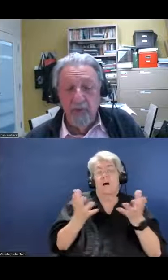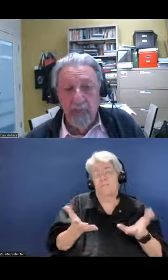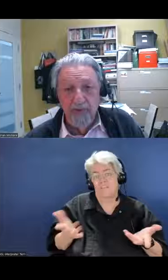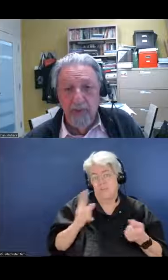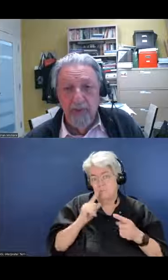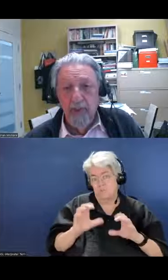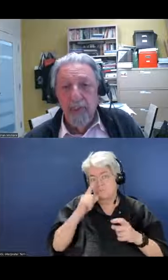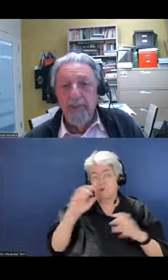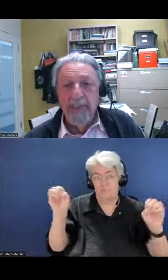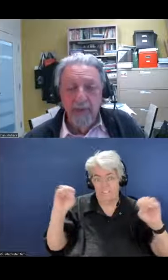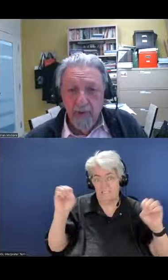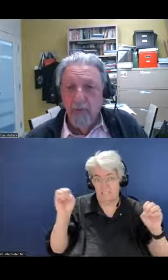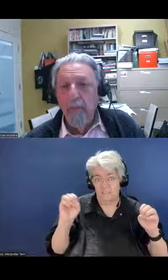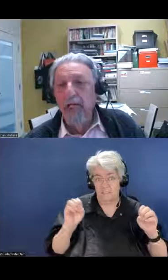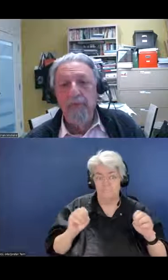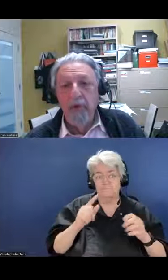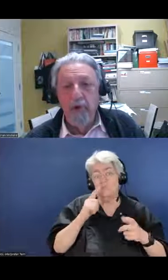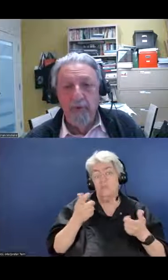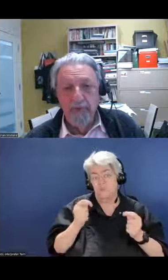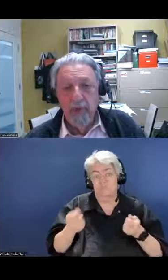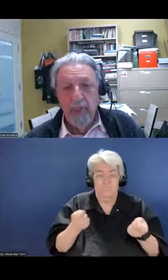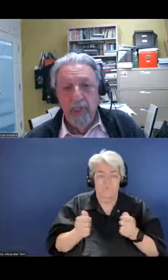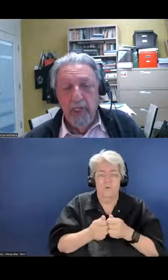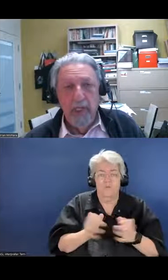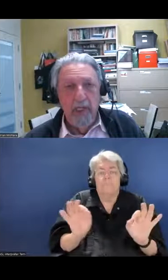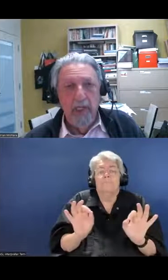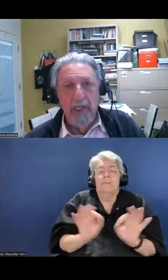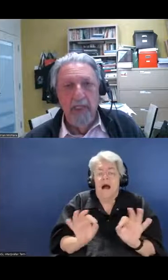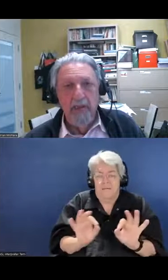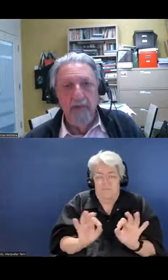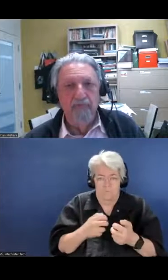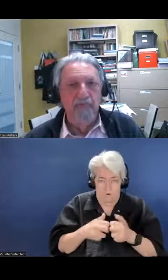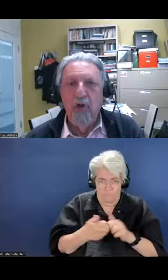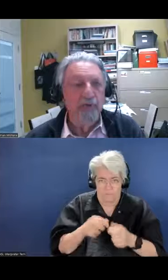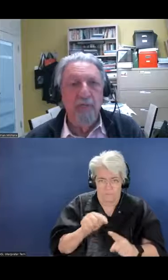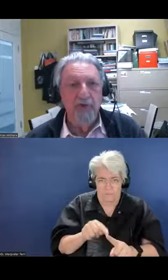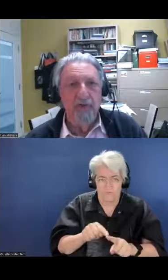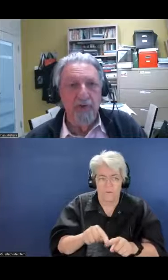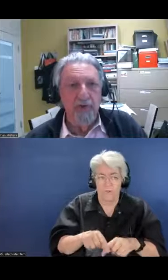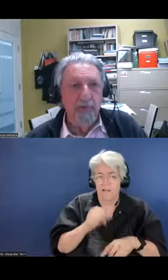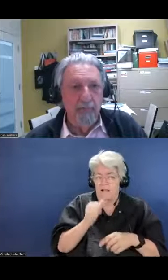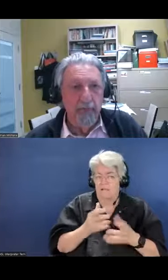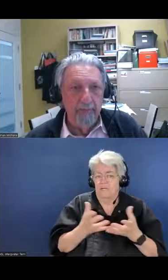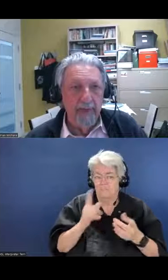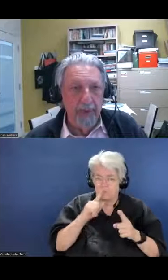crisis situation, dealing with minor problems and not